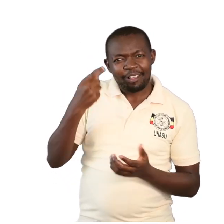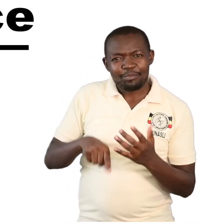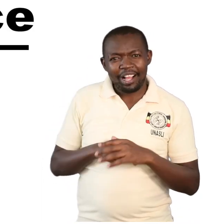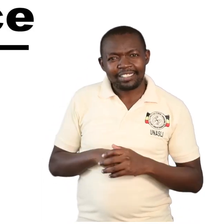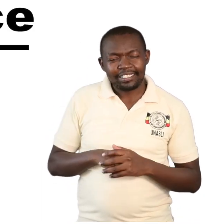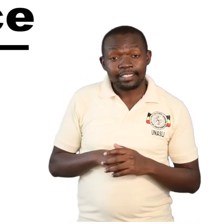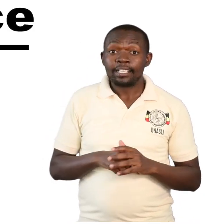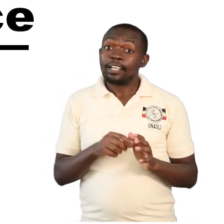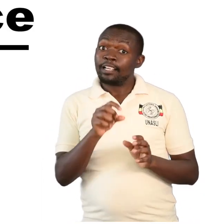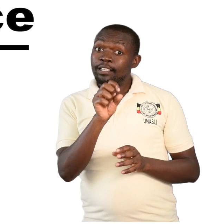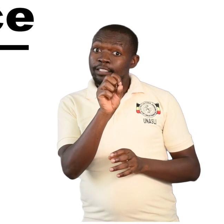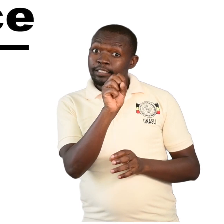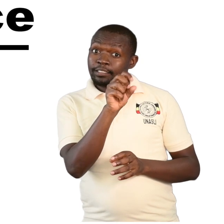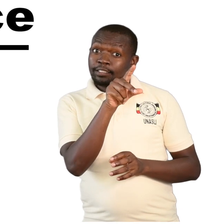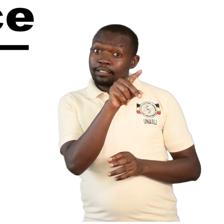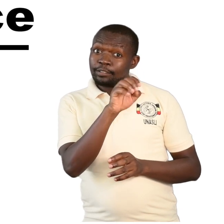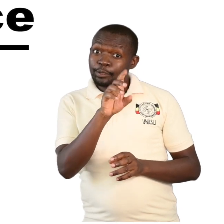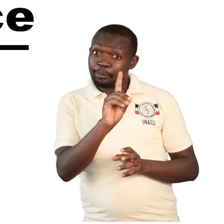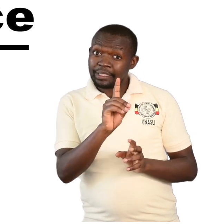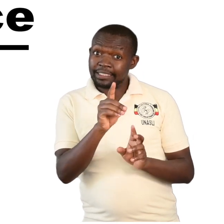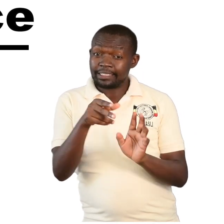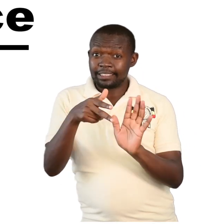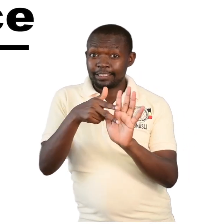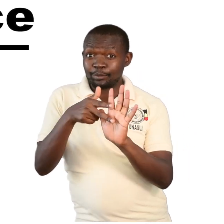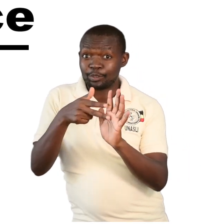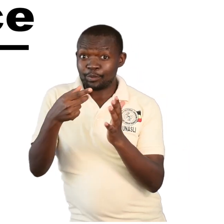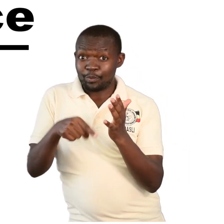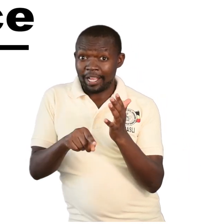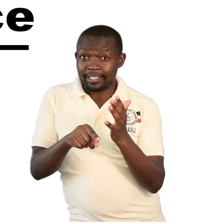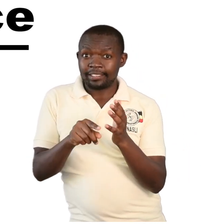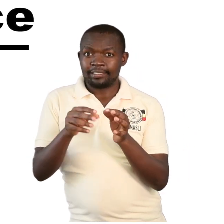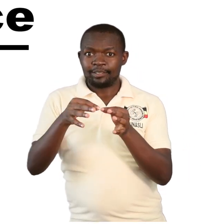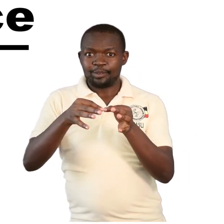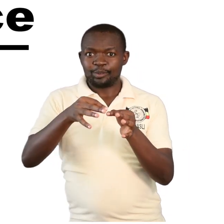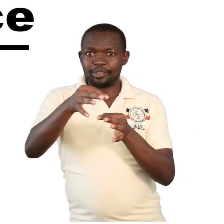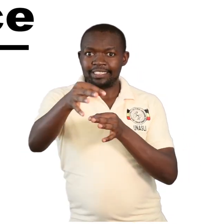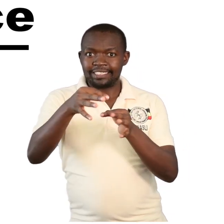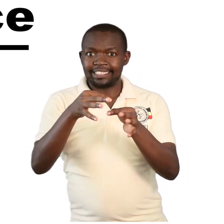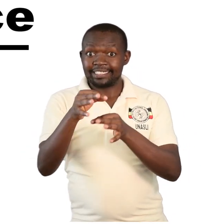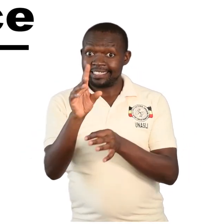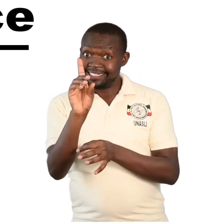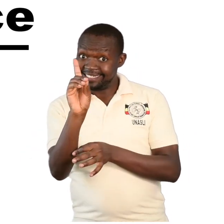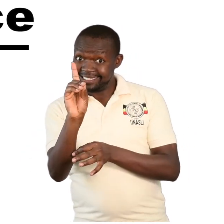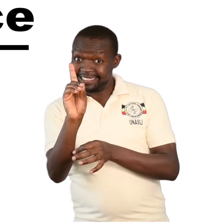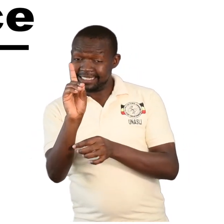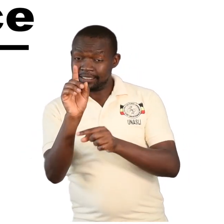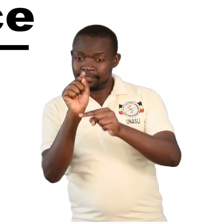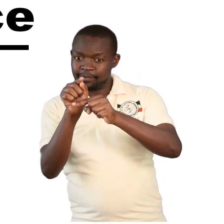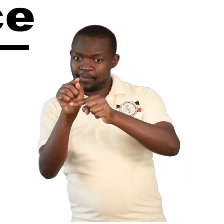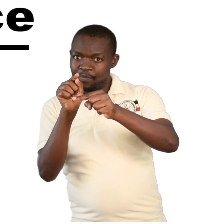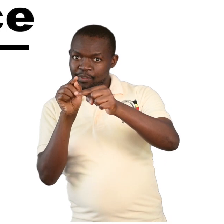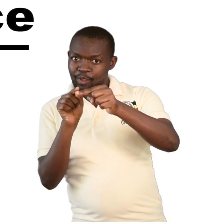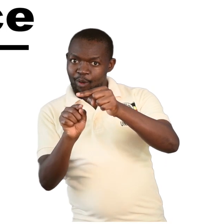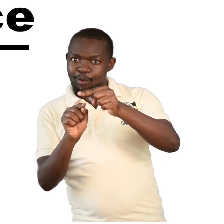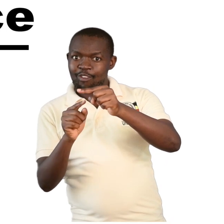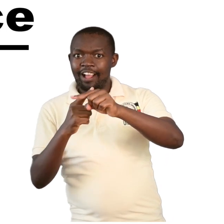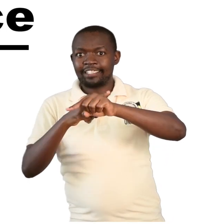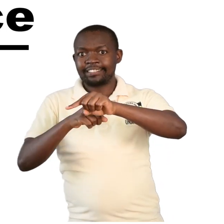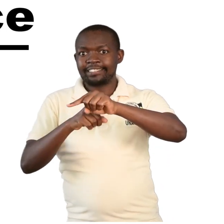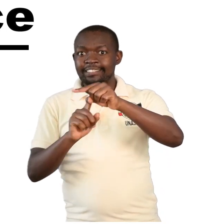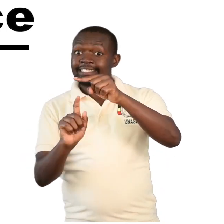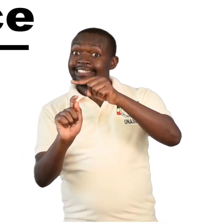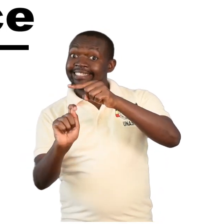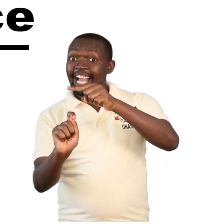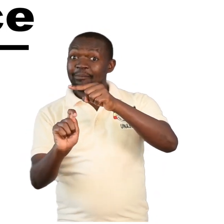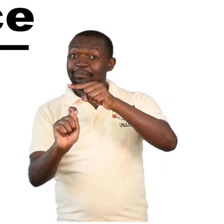equal to distance over time. Have we got that? Can we do it one more time?